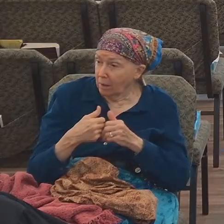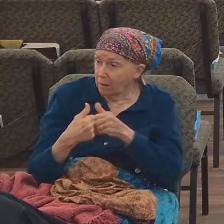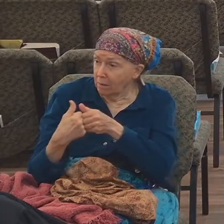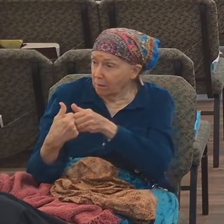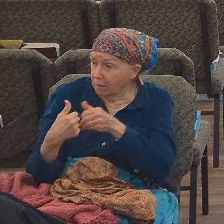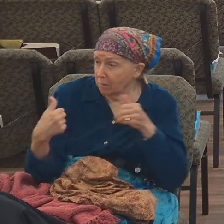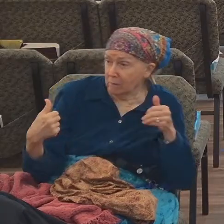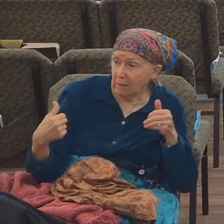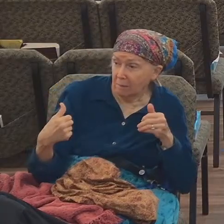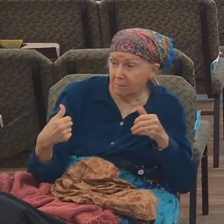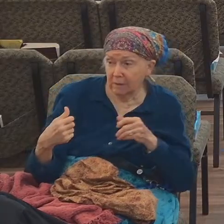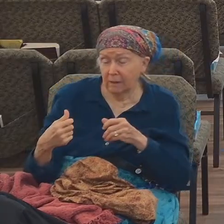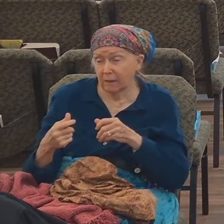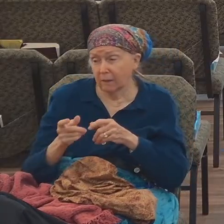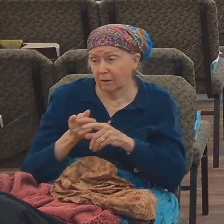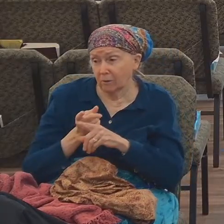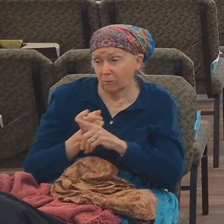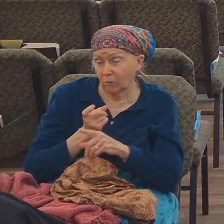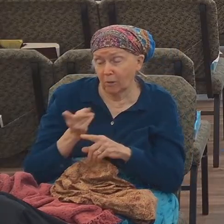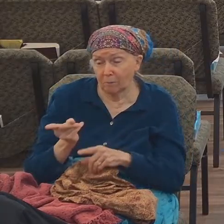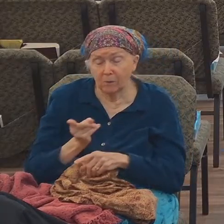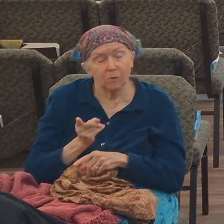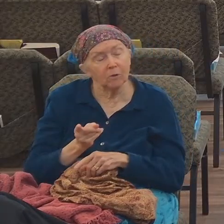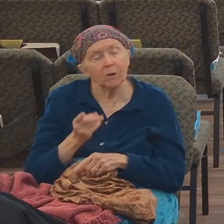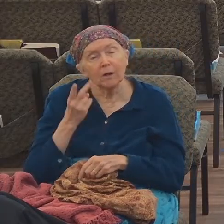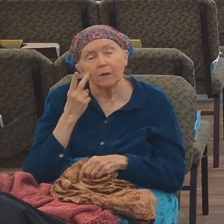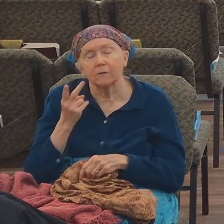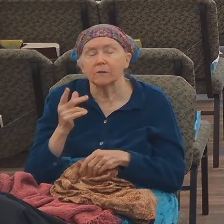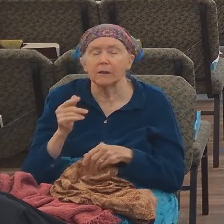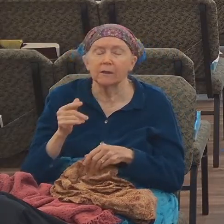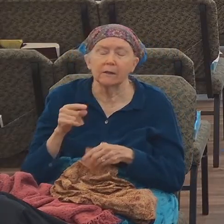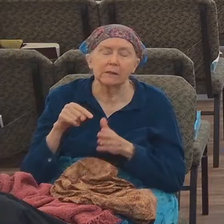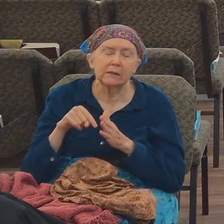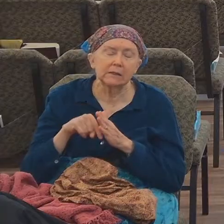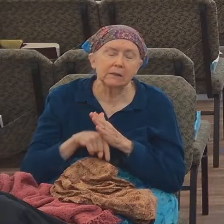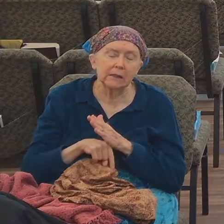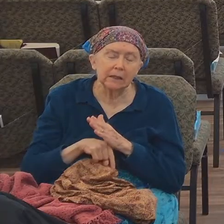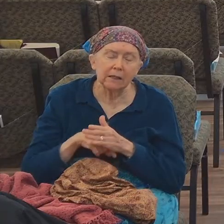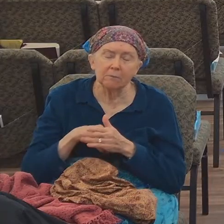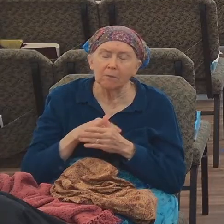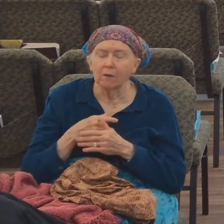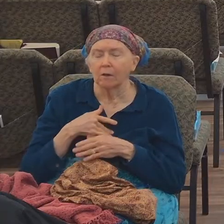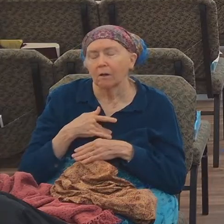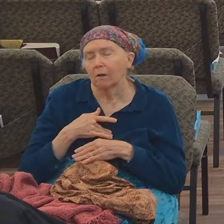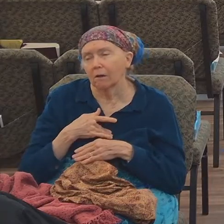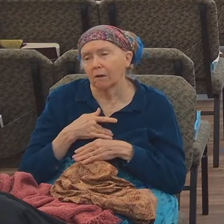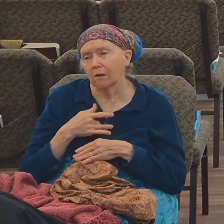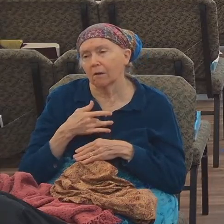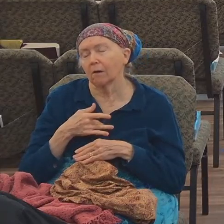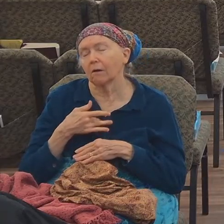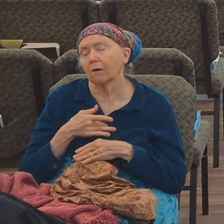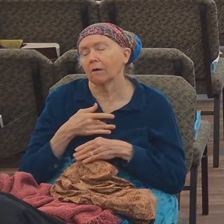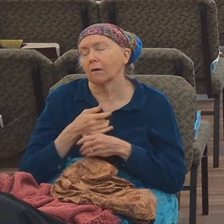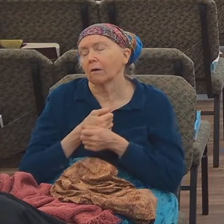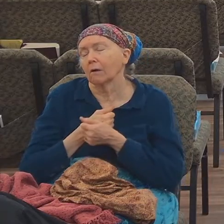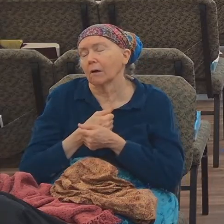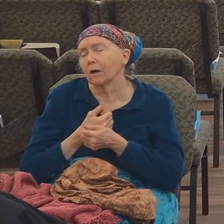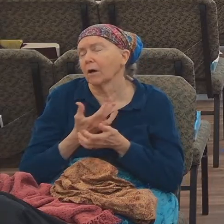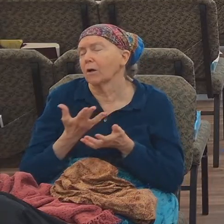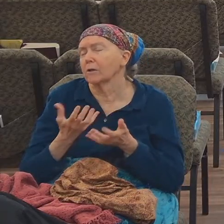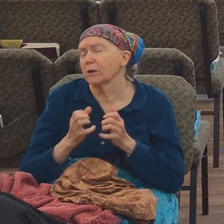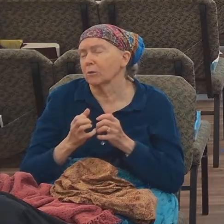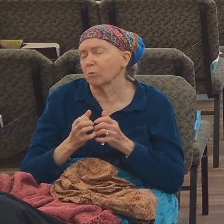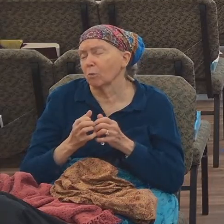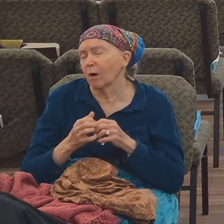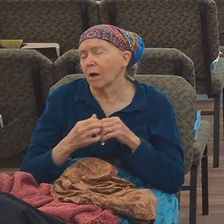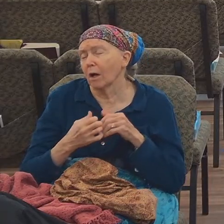at the very least, if you see nothing else, please see this deep affection. Okay? He did not want to be separated from them, and